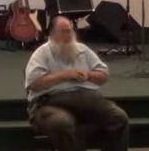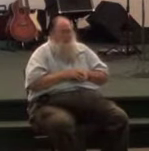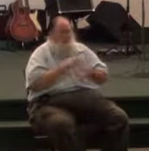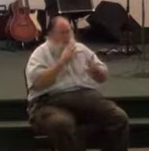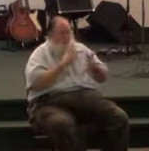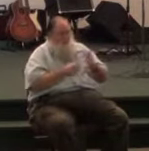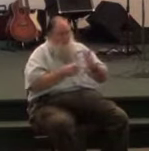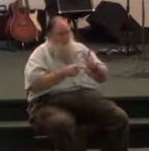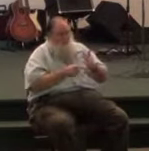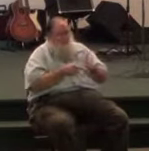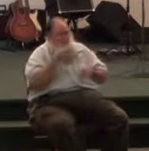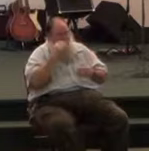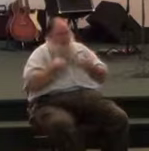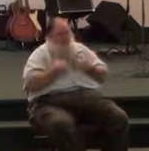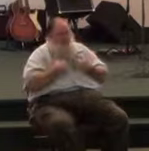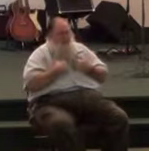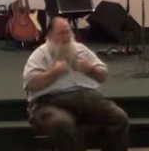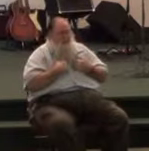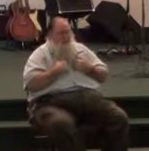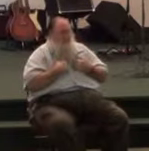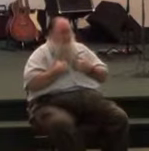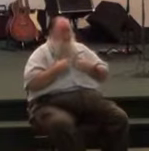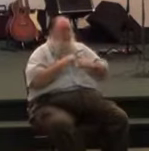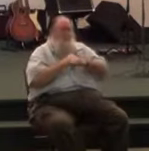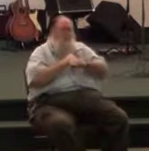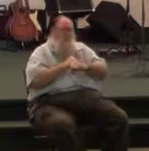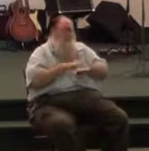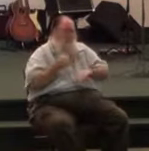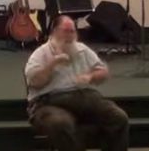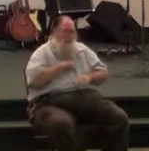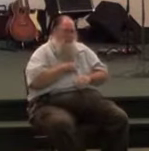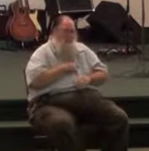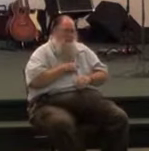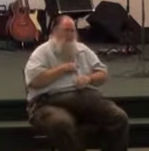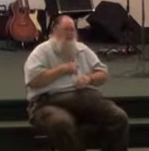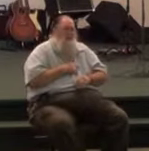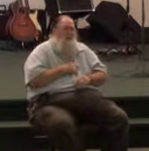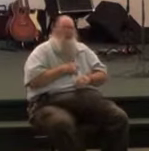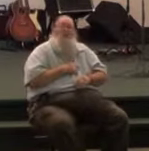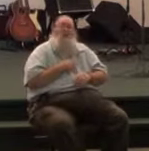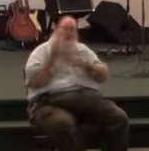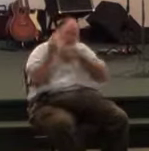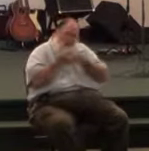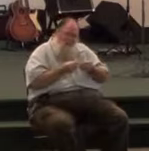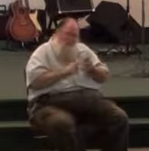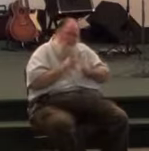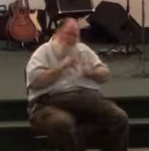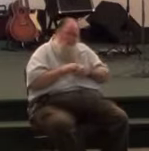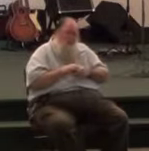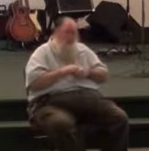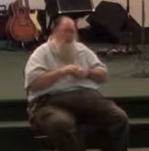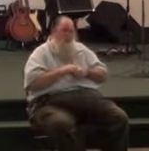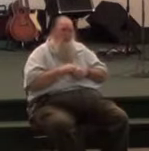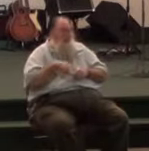his call. There's a hedge of protection on us. He provided people in Saul's path to keep